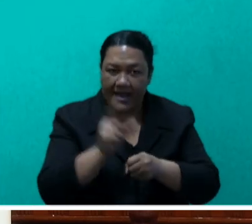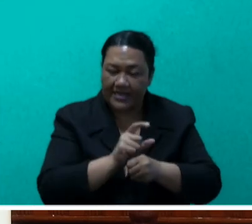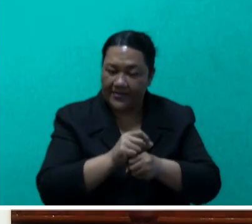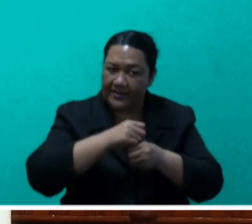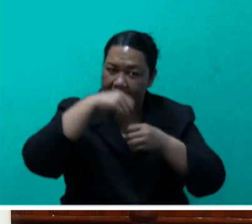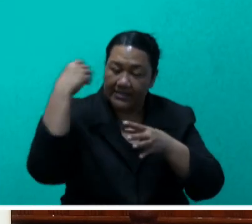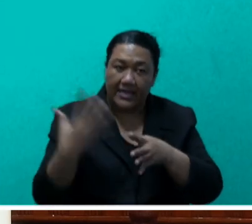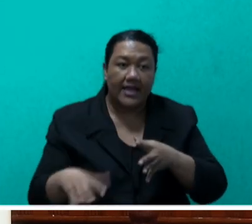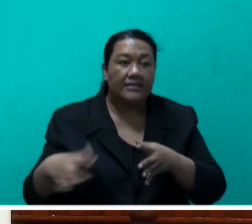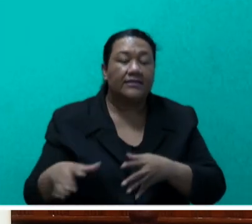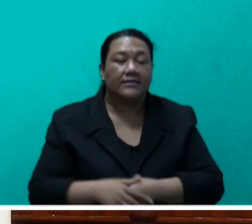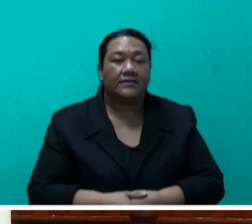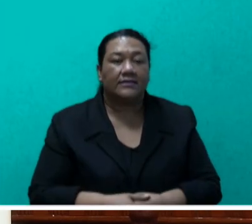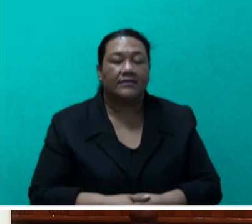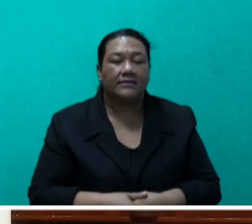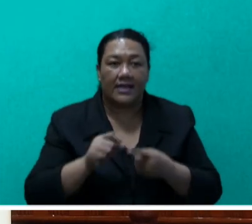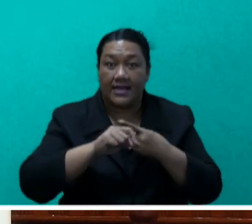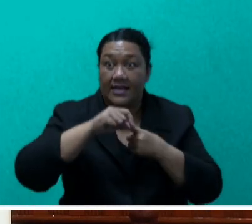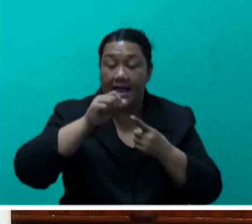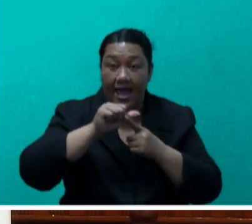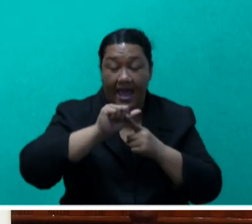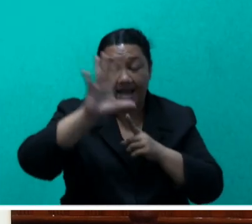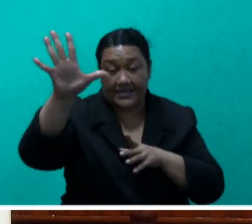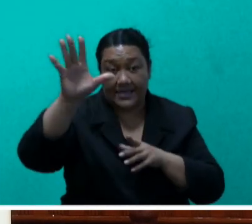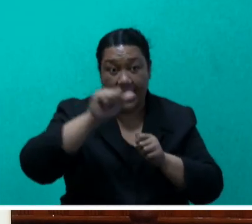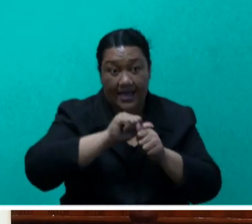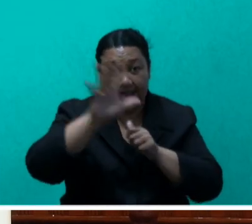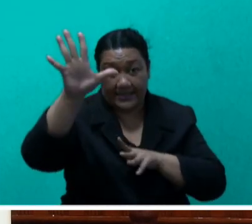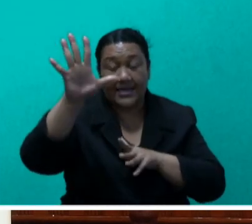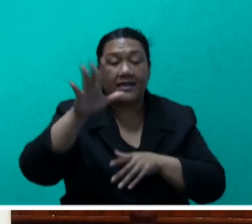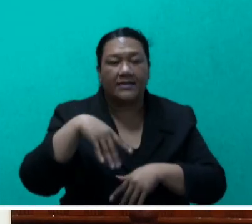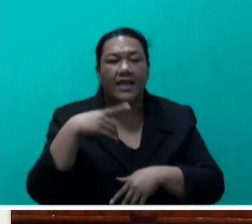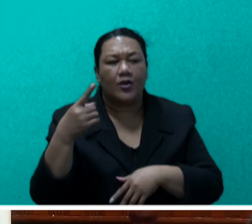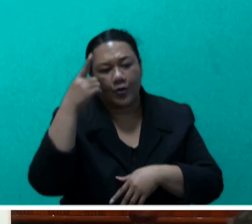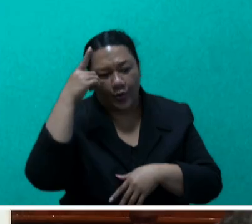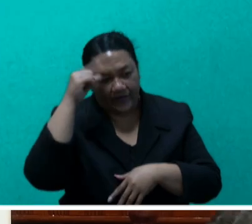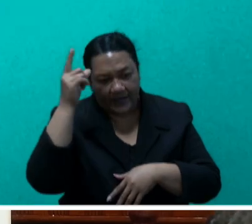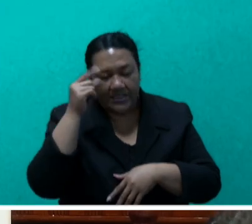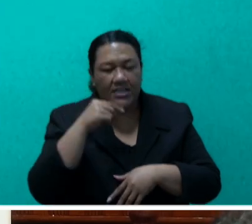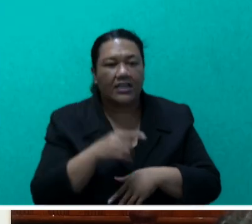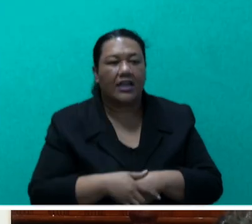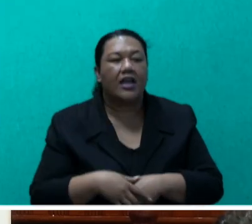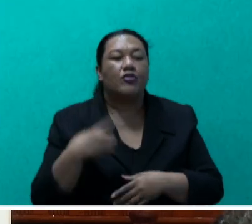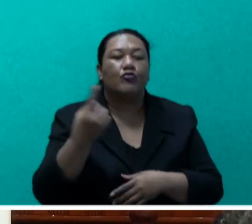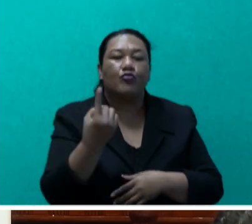excellence of our i-Taukei communities and other communities who call Fiji home.